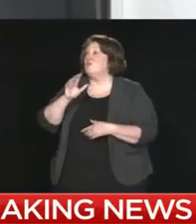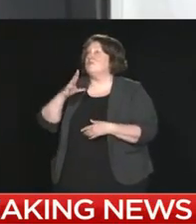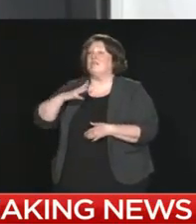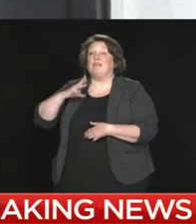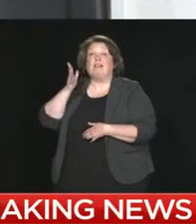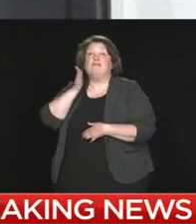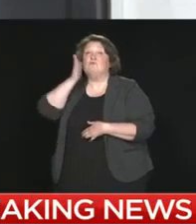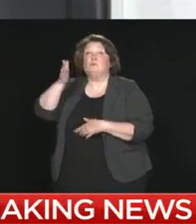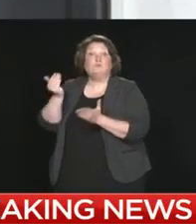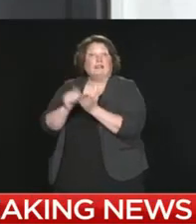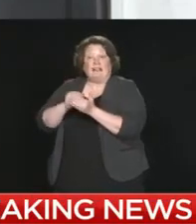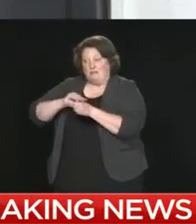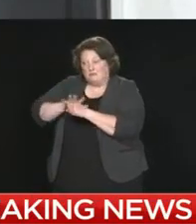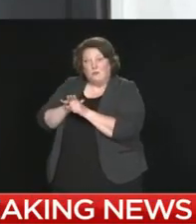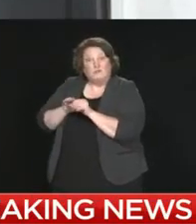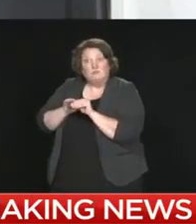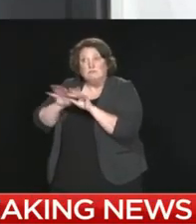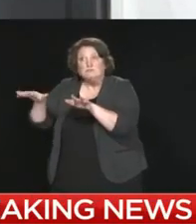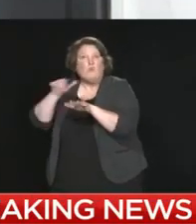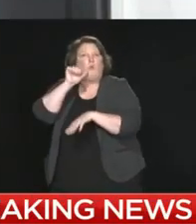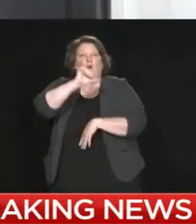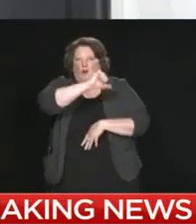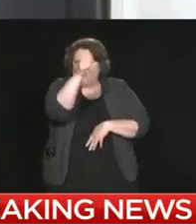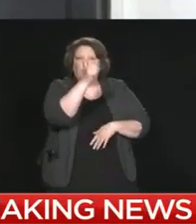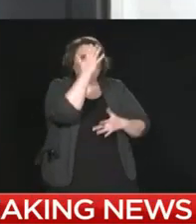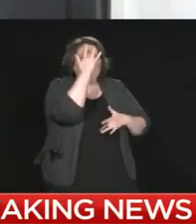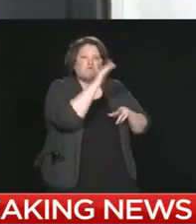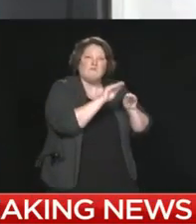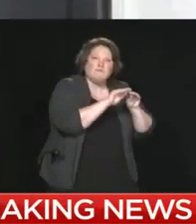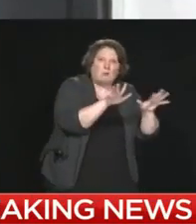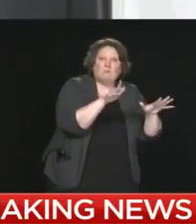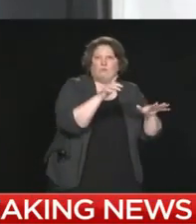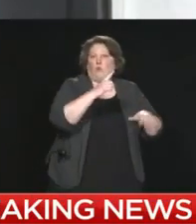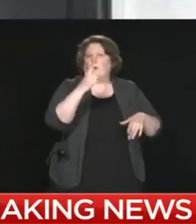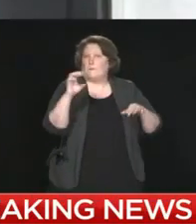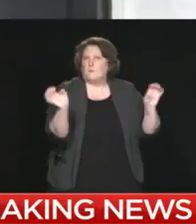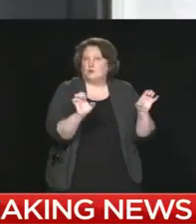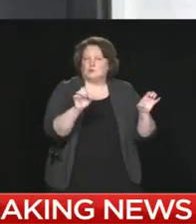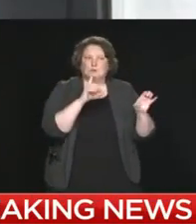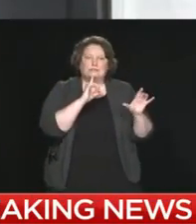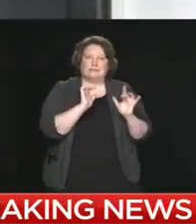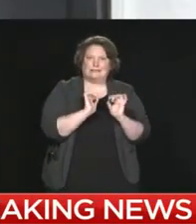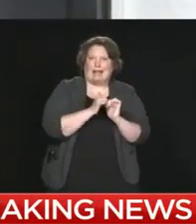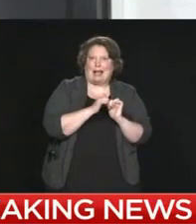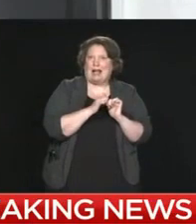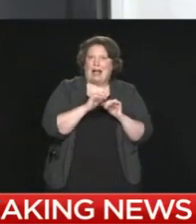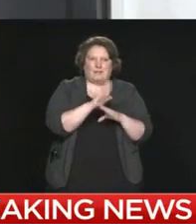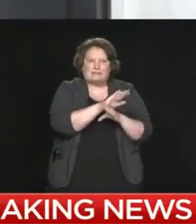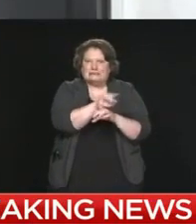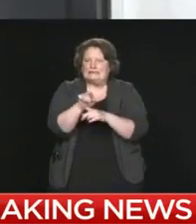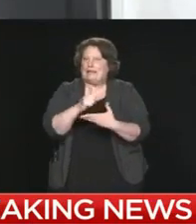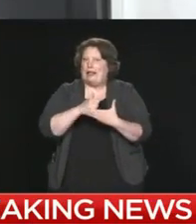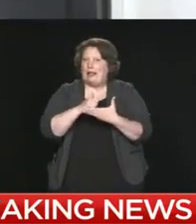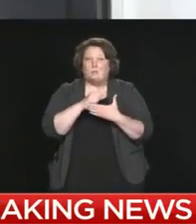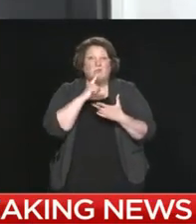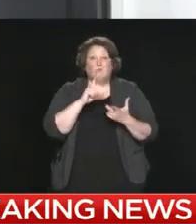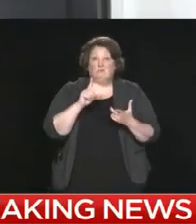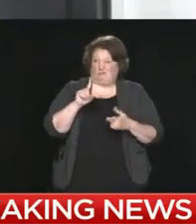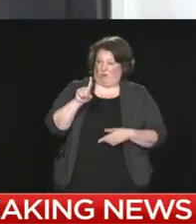COVID-19 and similar public health emergencies. And in just 2 weeks, we received over